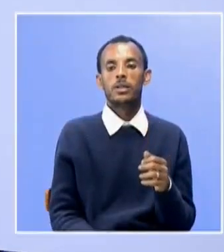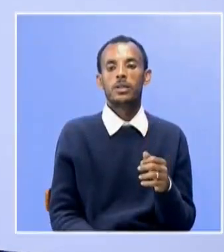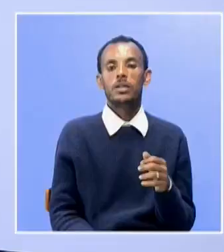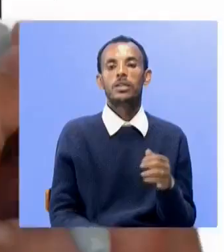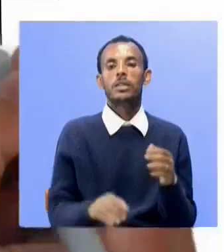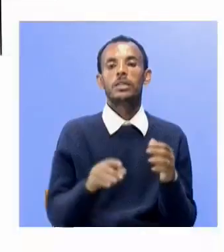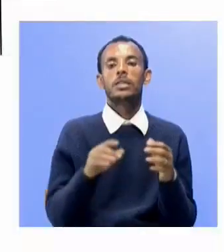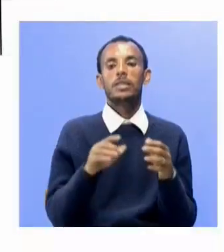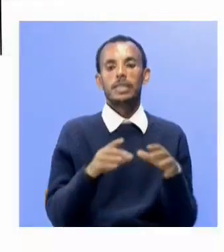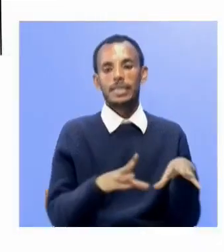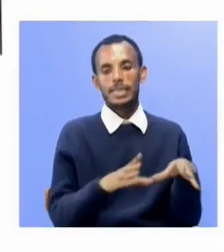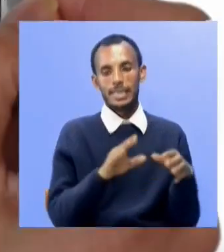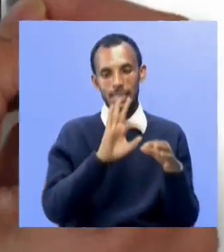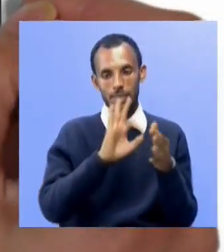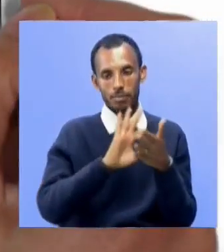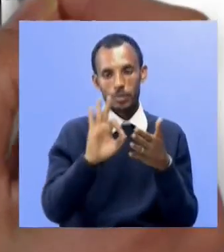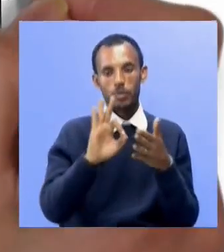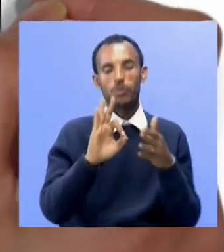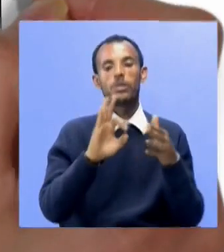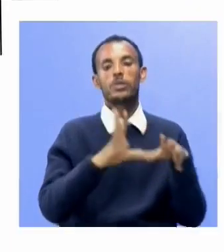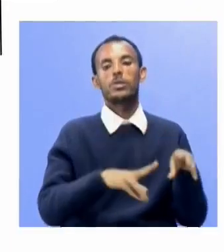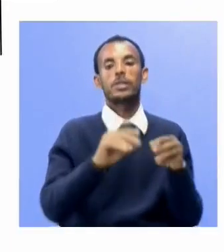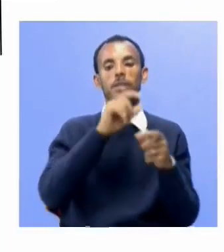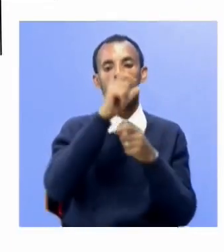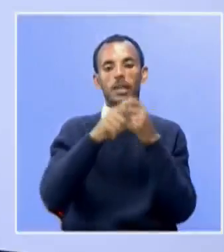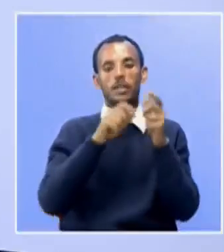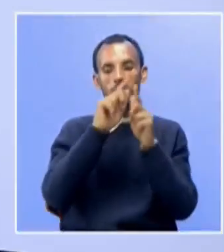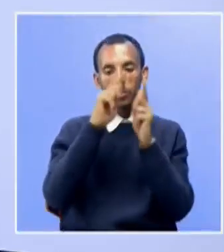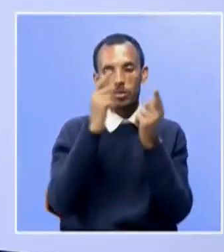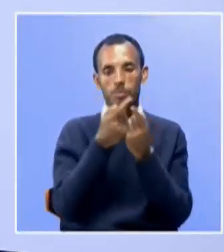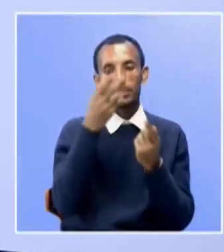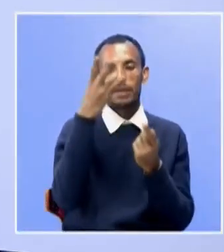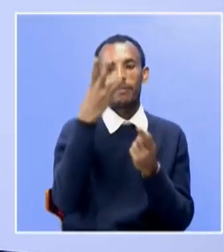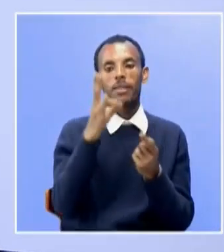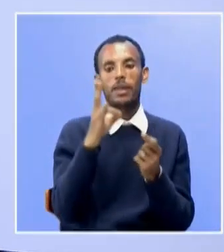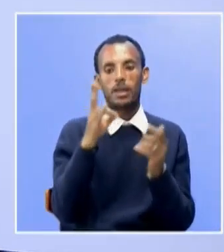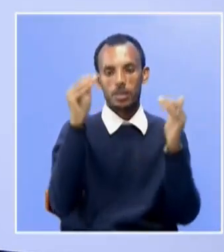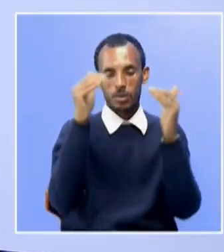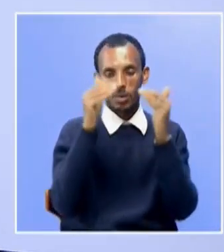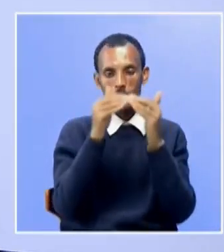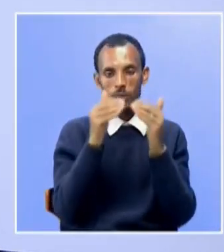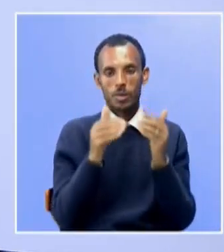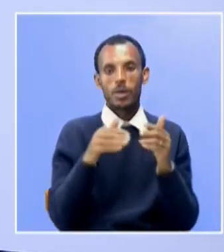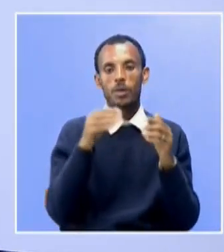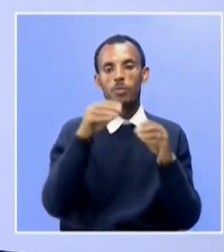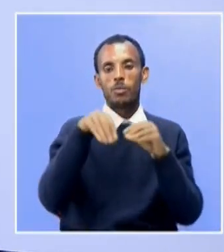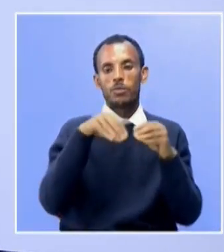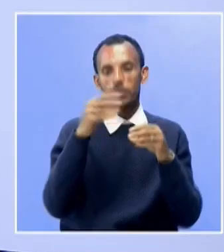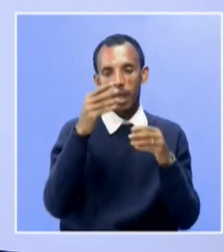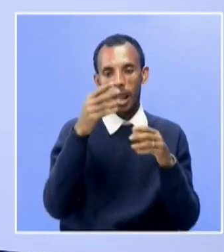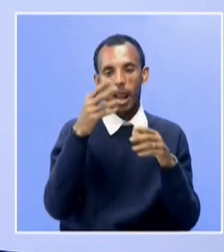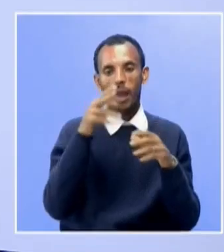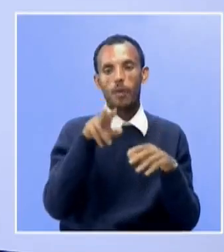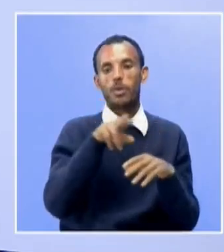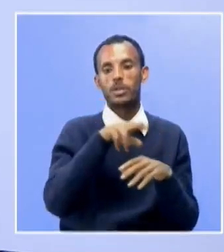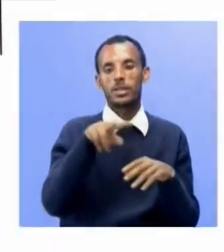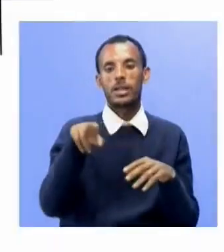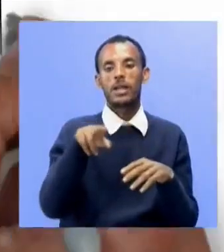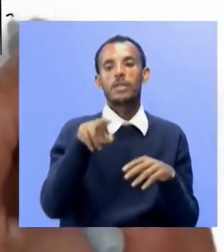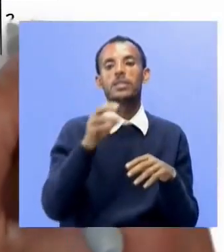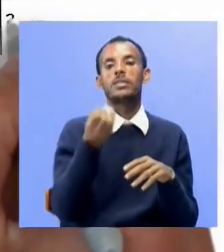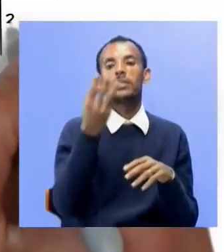the number of students whose age group 17, just move to the line graph, just horizontally, you have